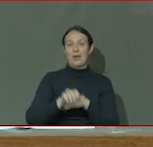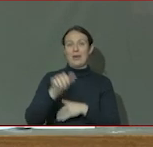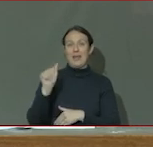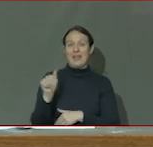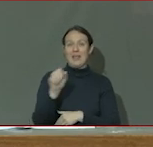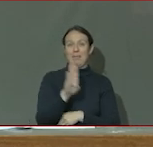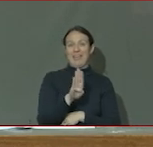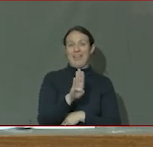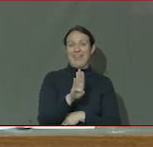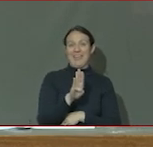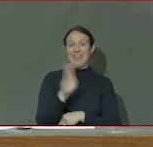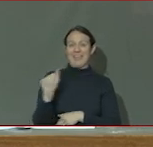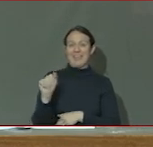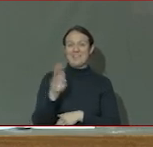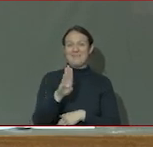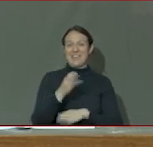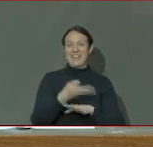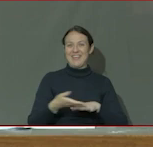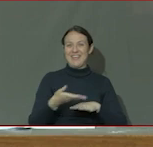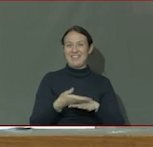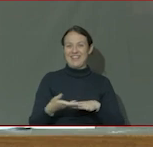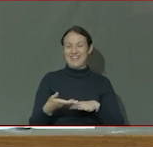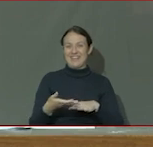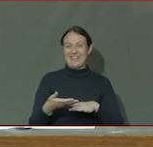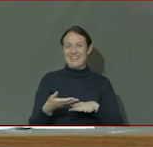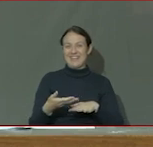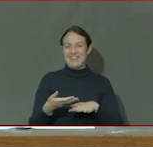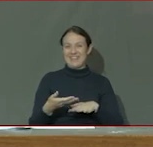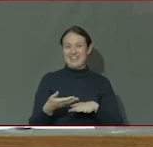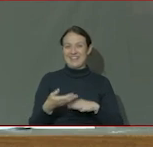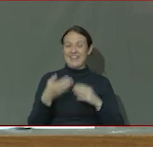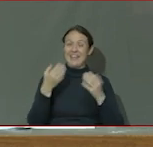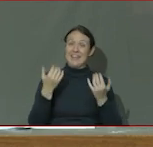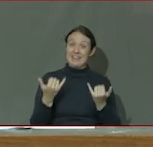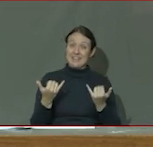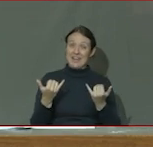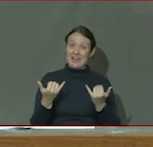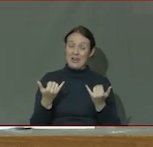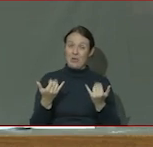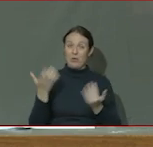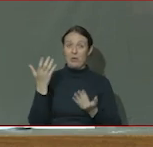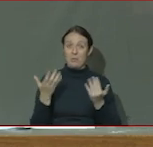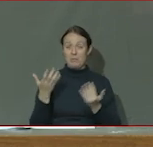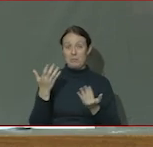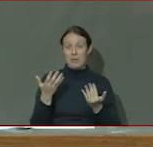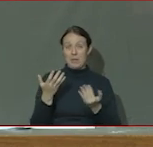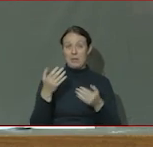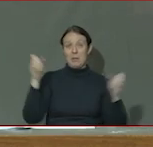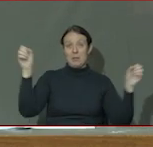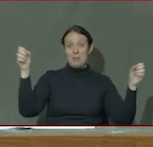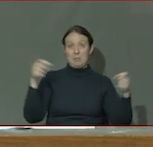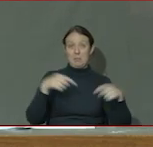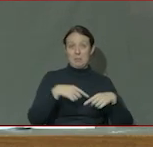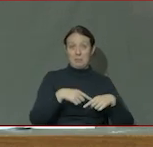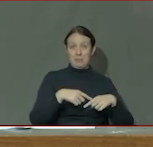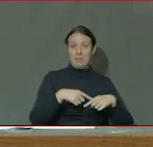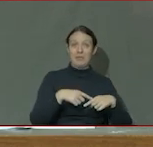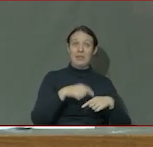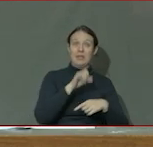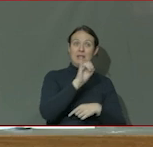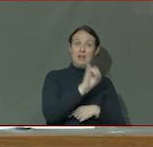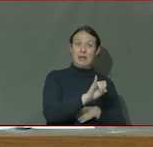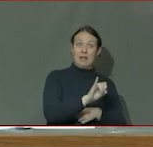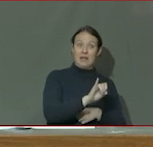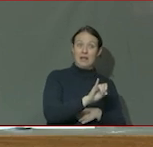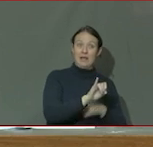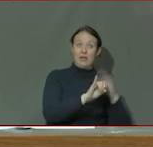AB. But you see here, this child can also be born, an I can be contributed from that side and an I